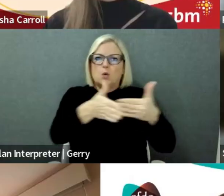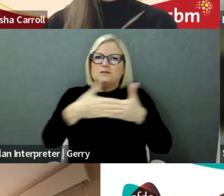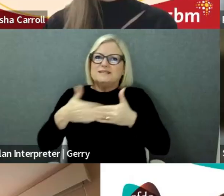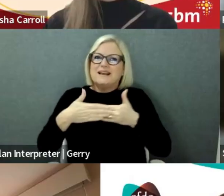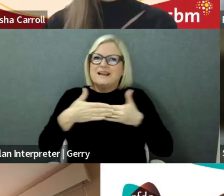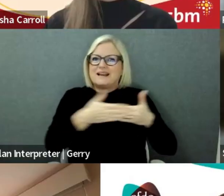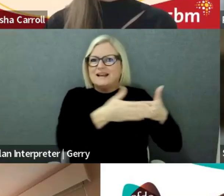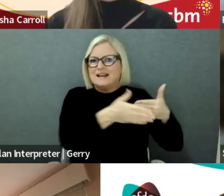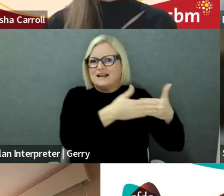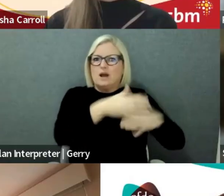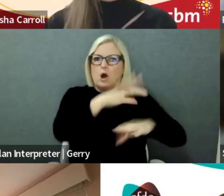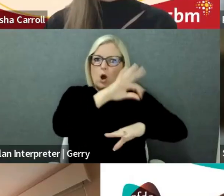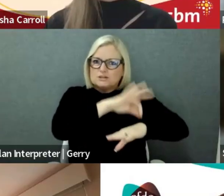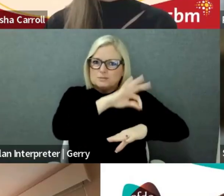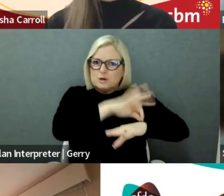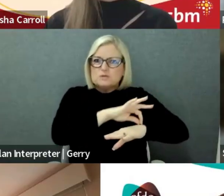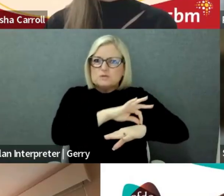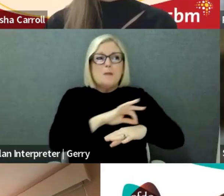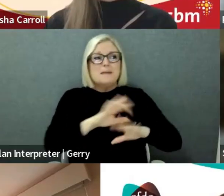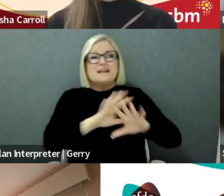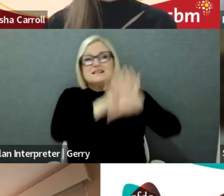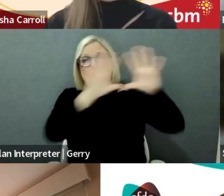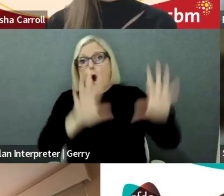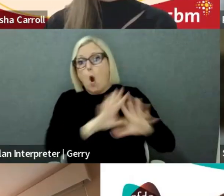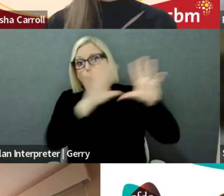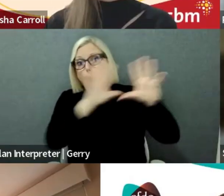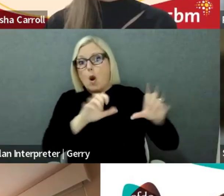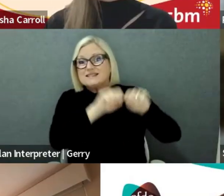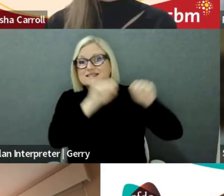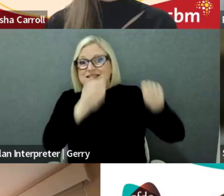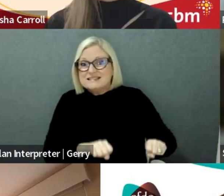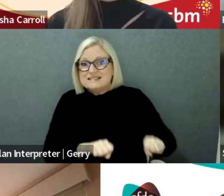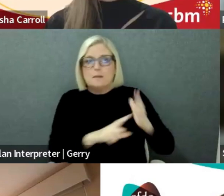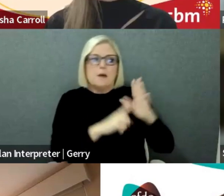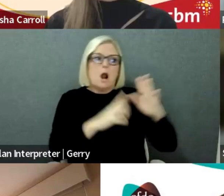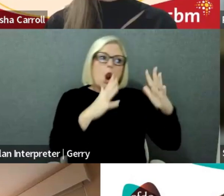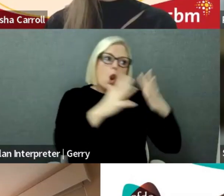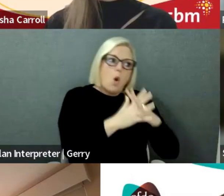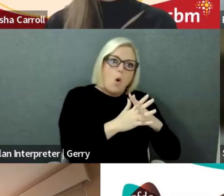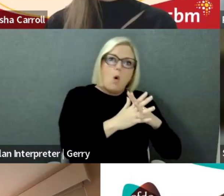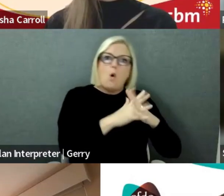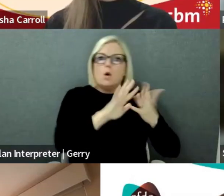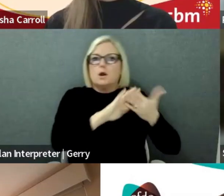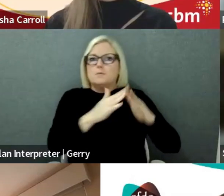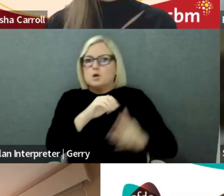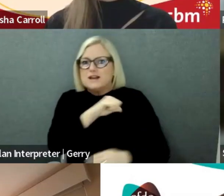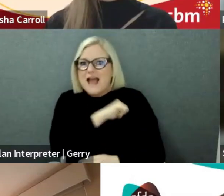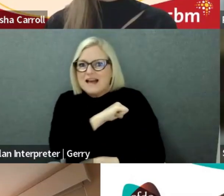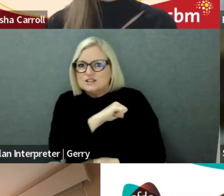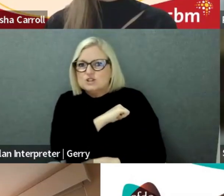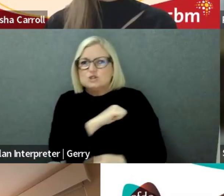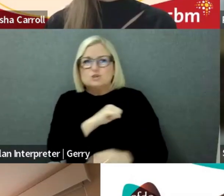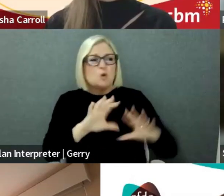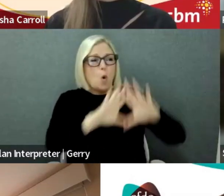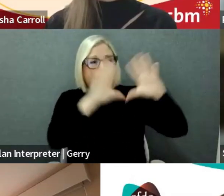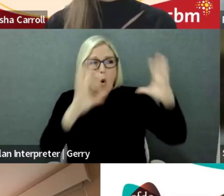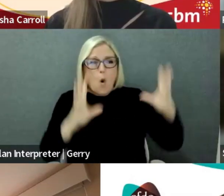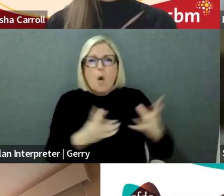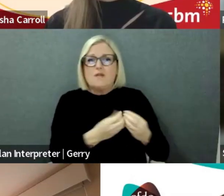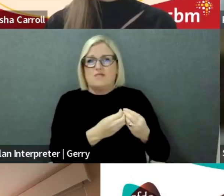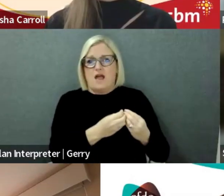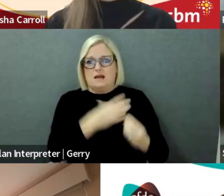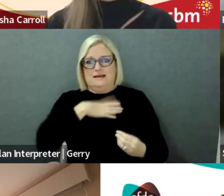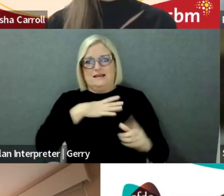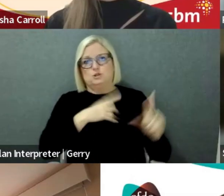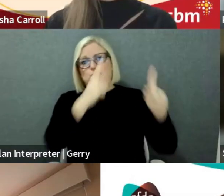entire system, the laws, the policies, the funding models, and community attitudes especially, so that people with disabilities can exercise their rights